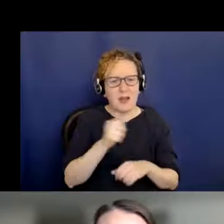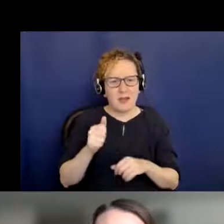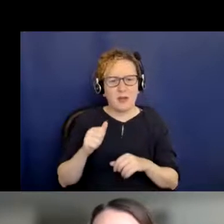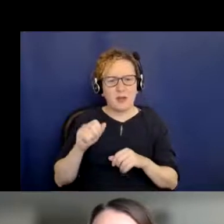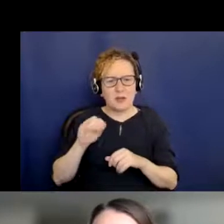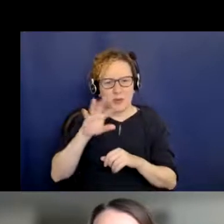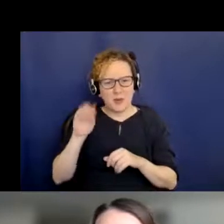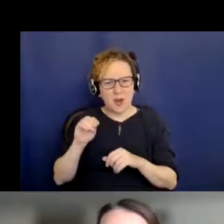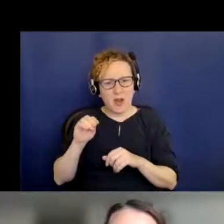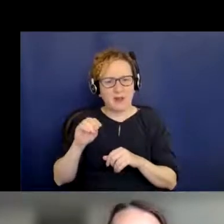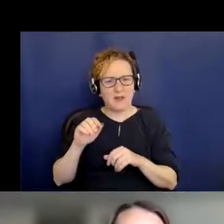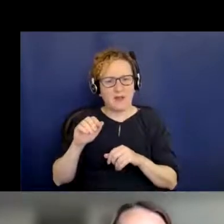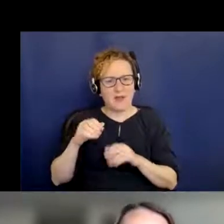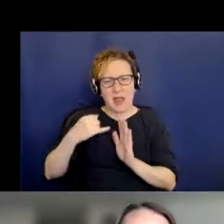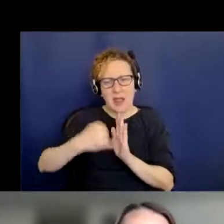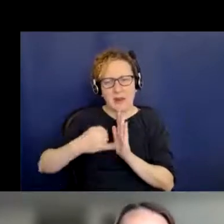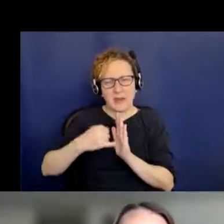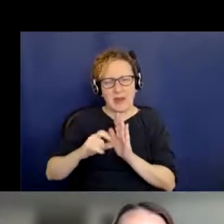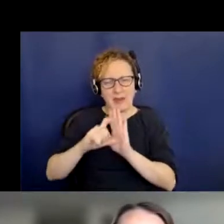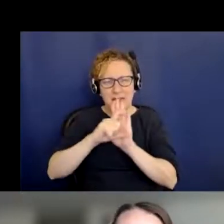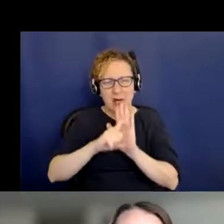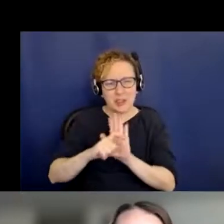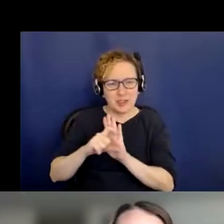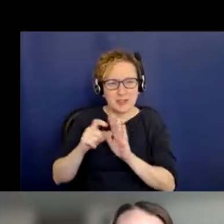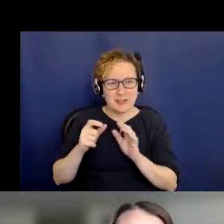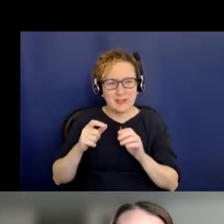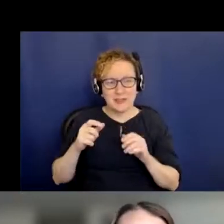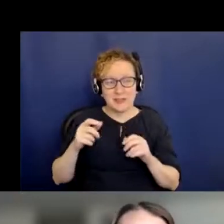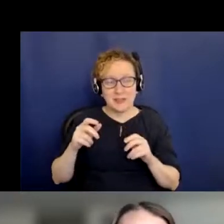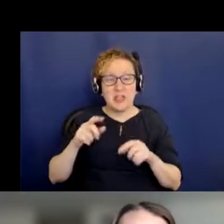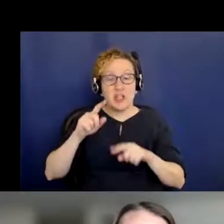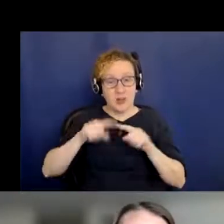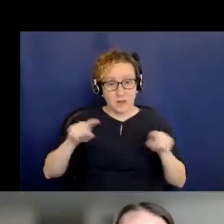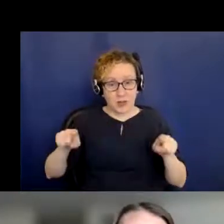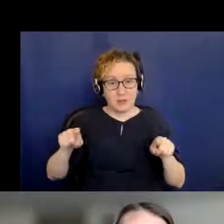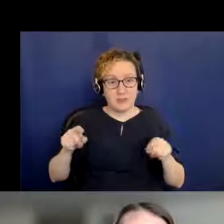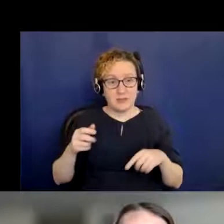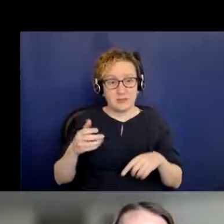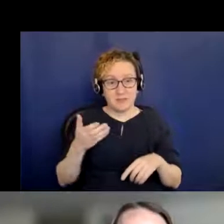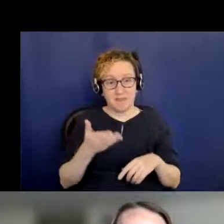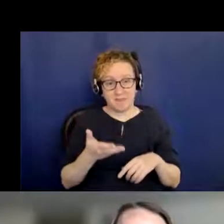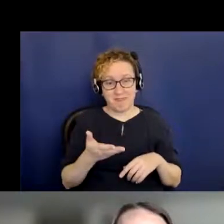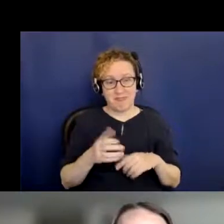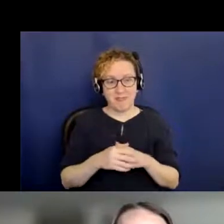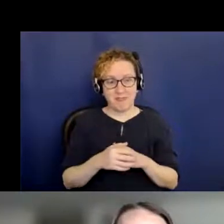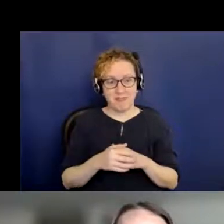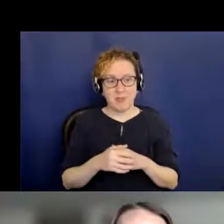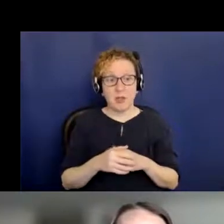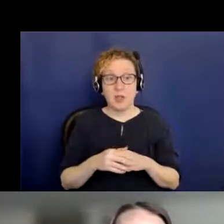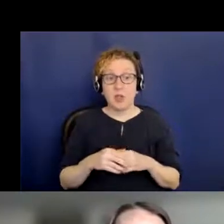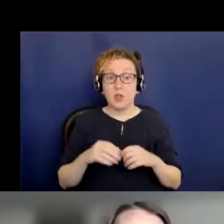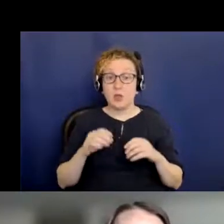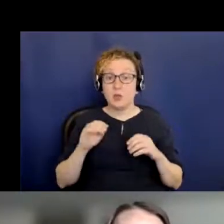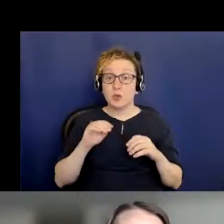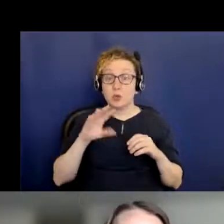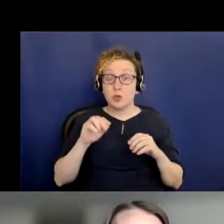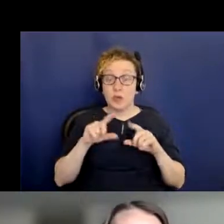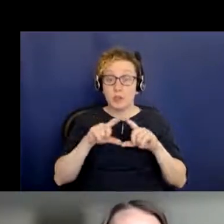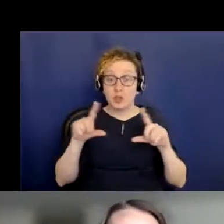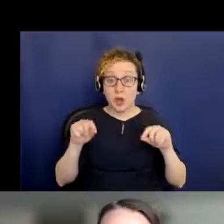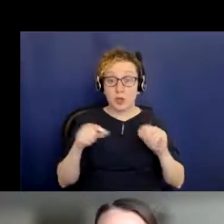our animated characters. They are diverse in nature, and this screenshot shows one